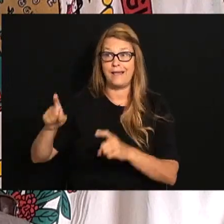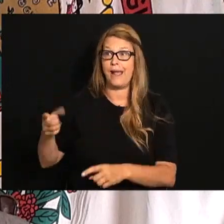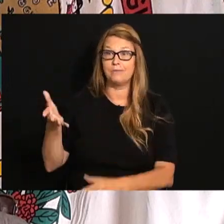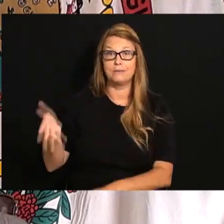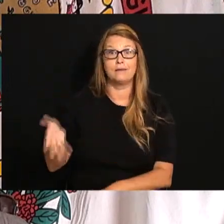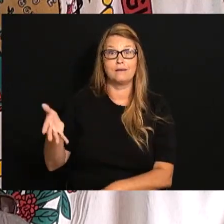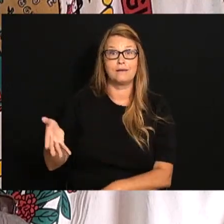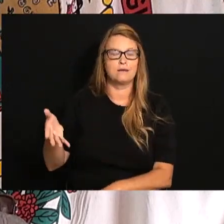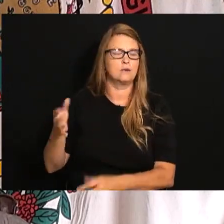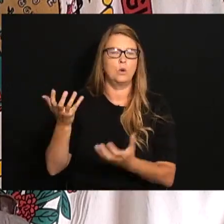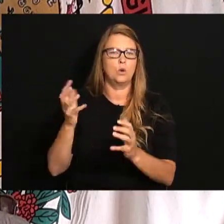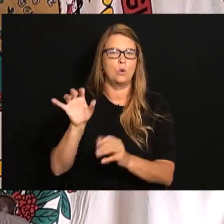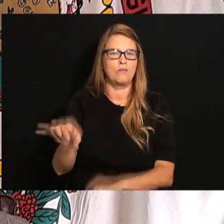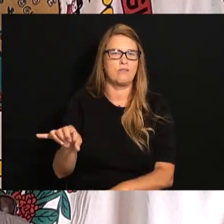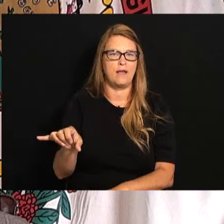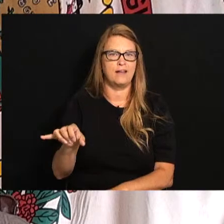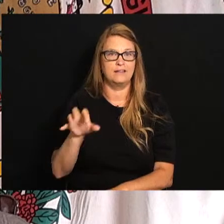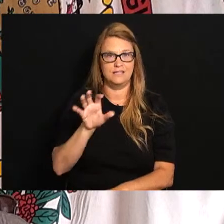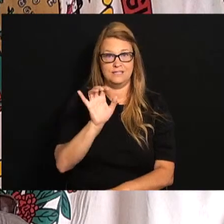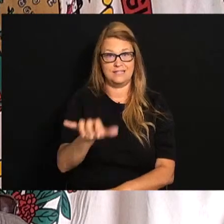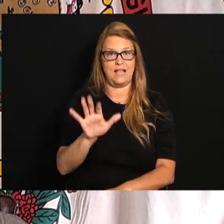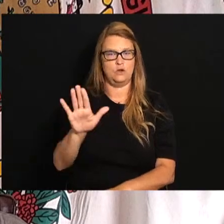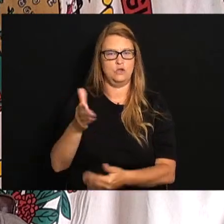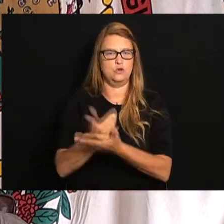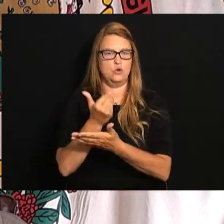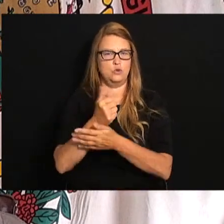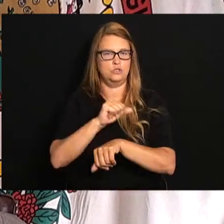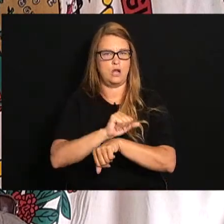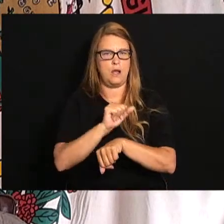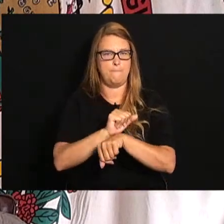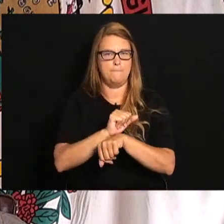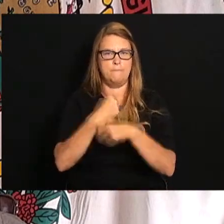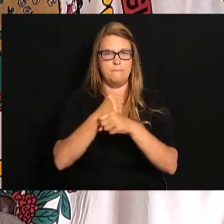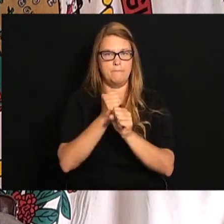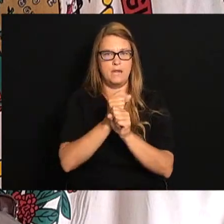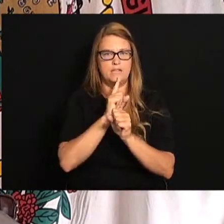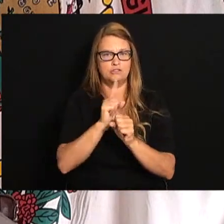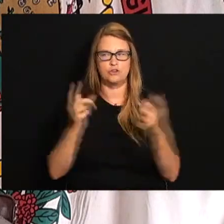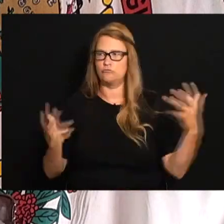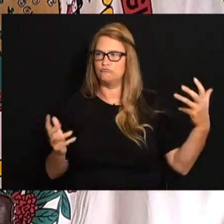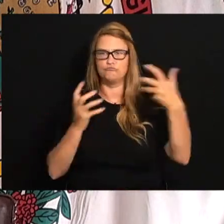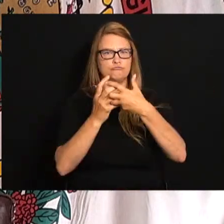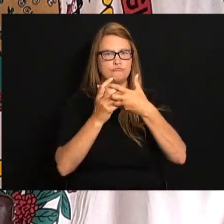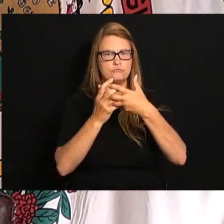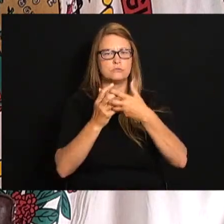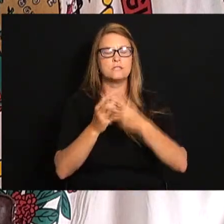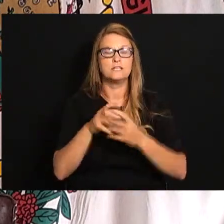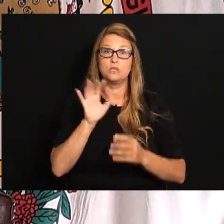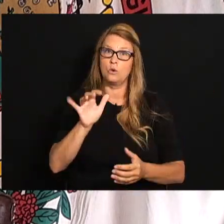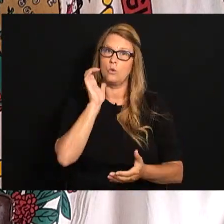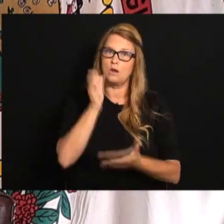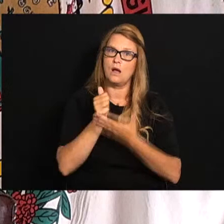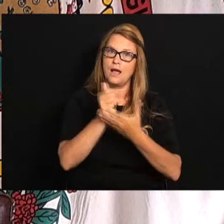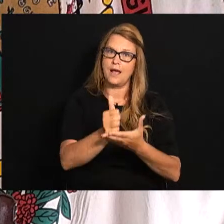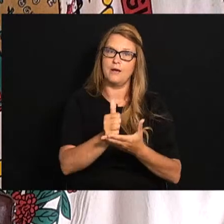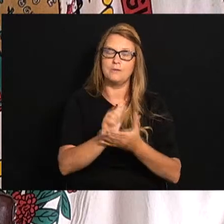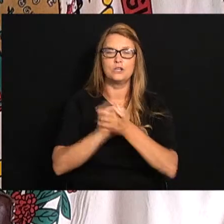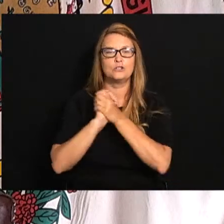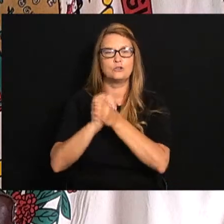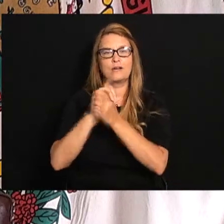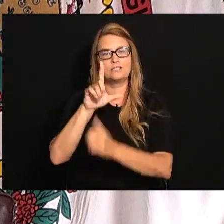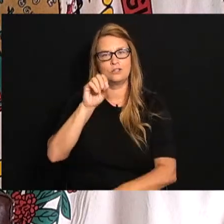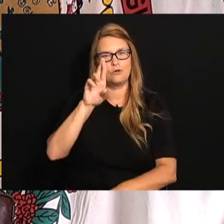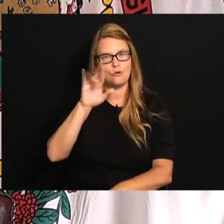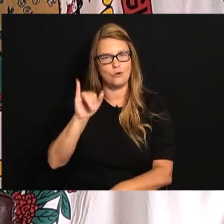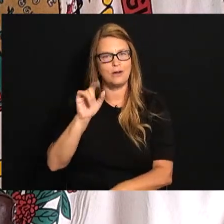we don't provide employment, and we don't provide employment opportunities. This will really help. So congratulations, Lori. You've